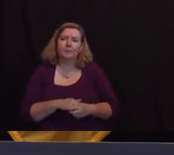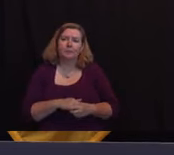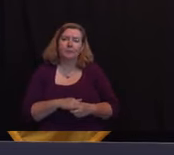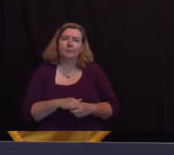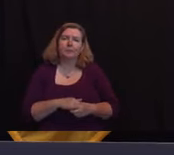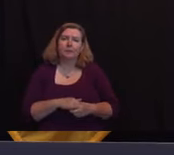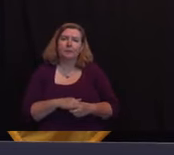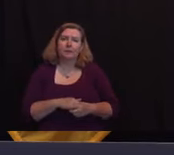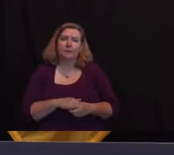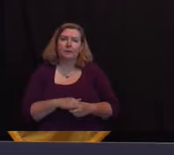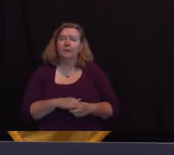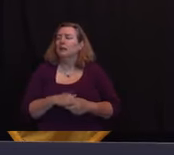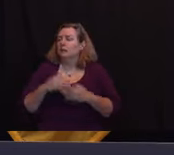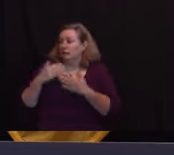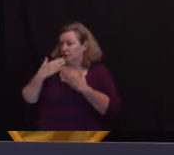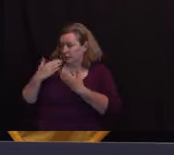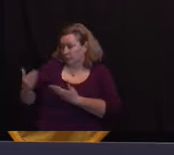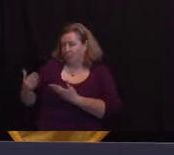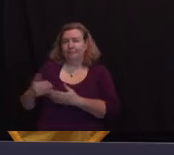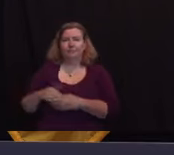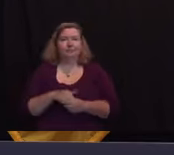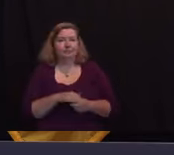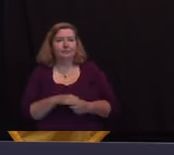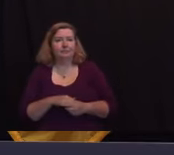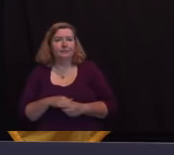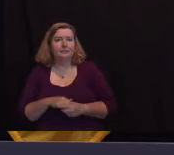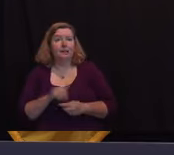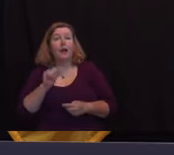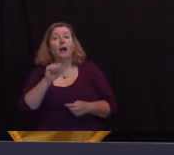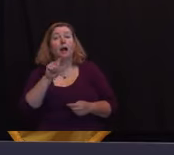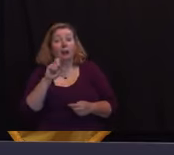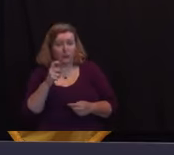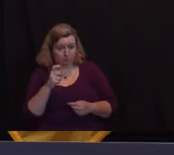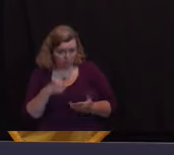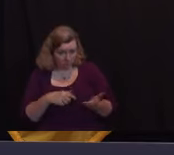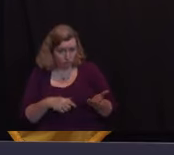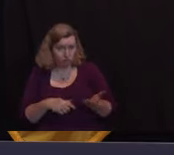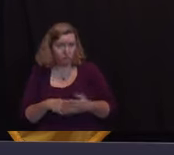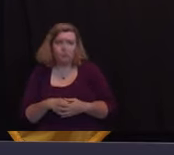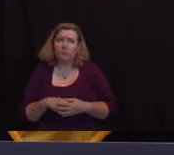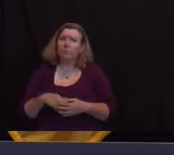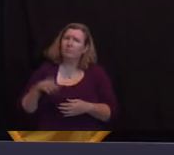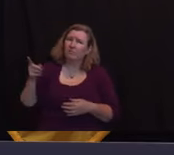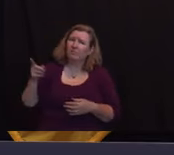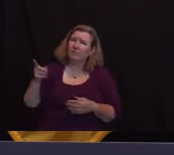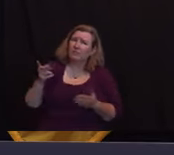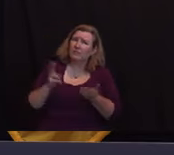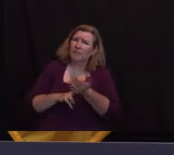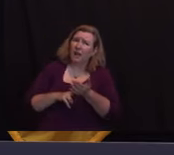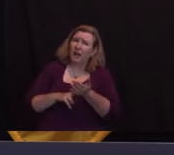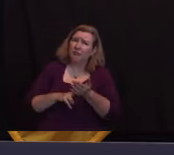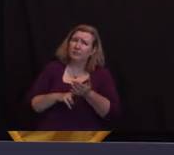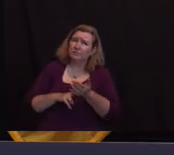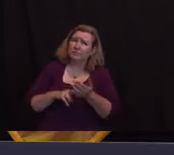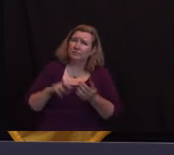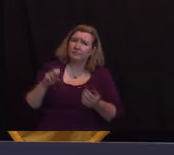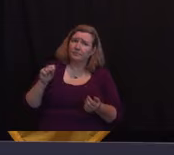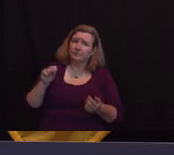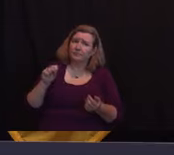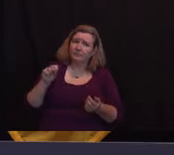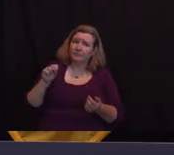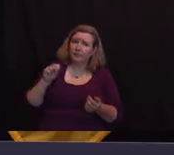Thank you. Alex, good afternoon. Good afternoon, Governor. Since you have signed S-3434, the bill that you referenced